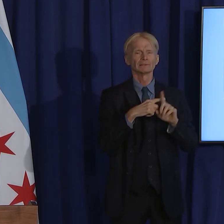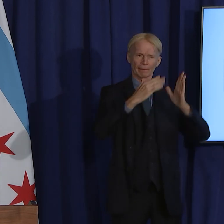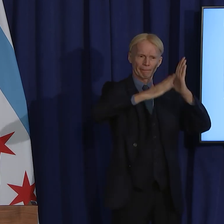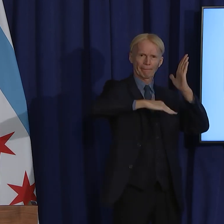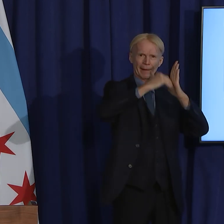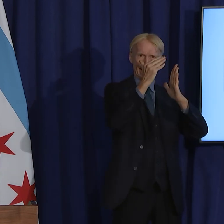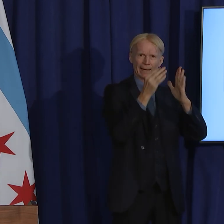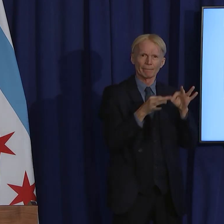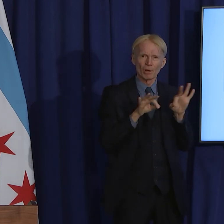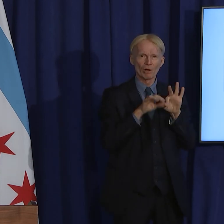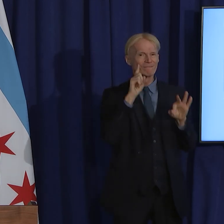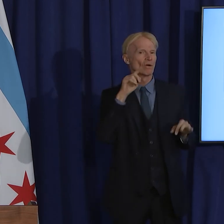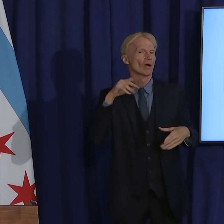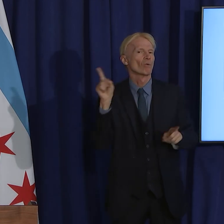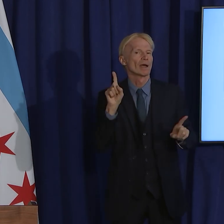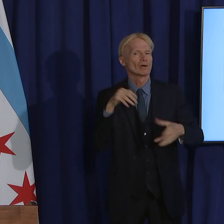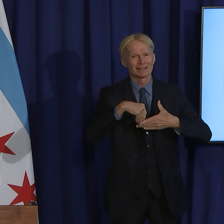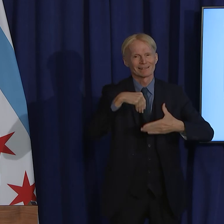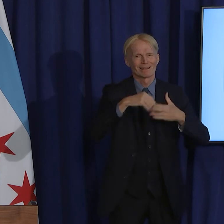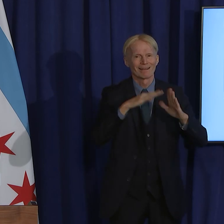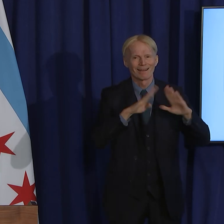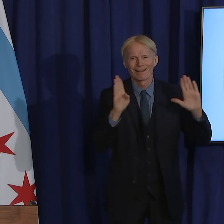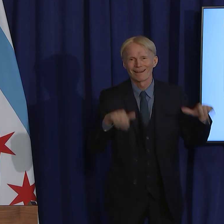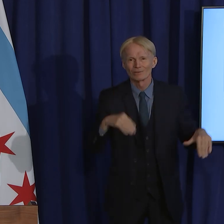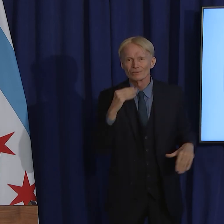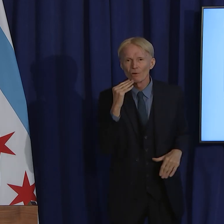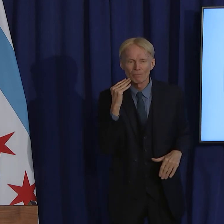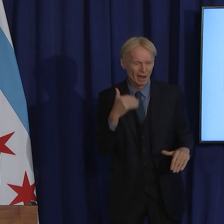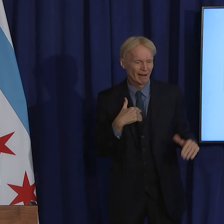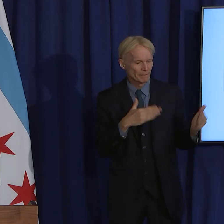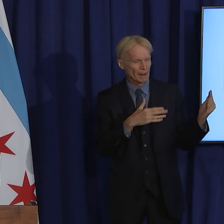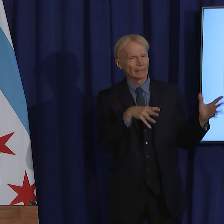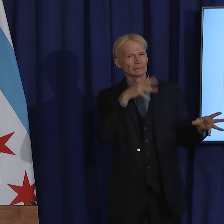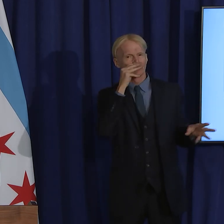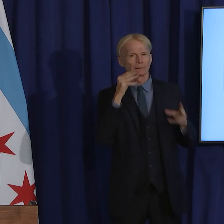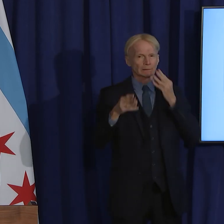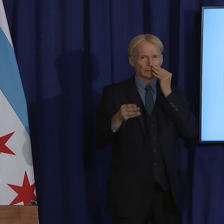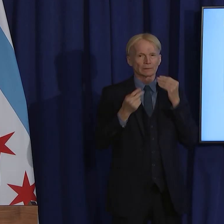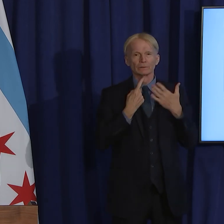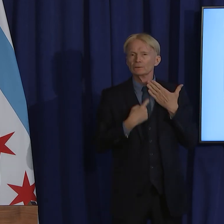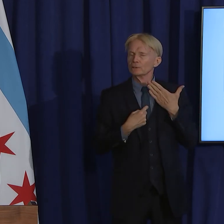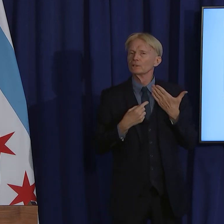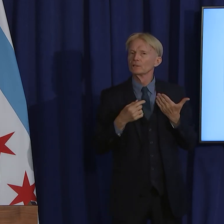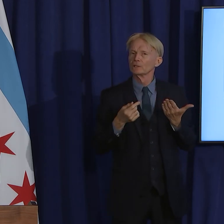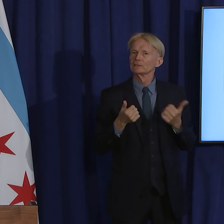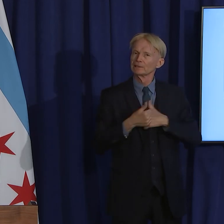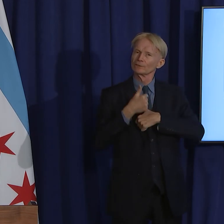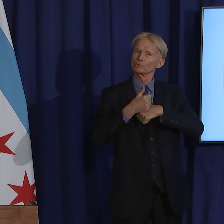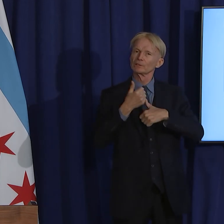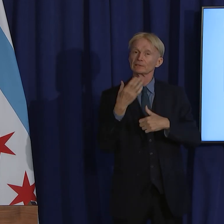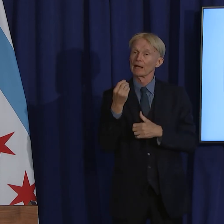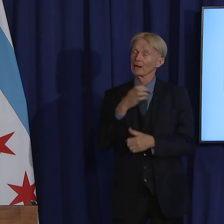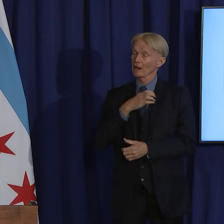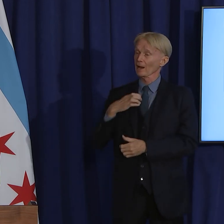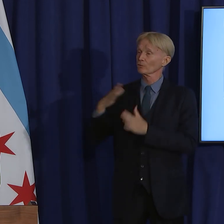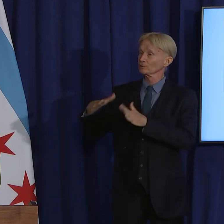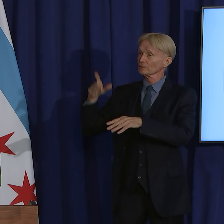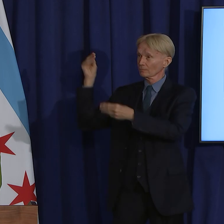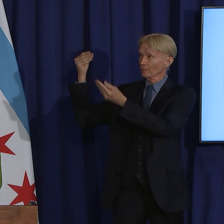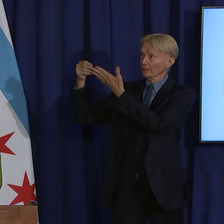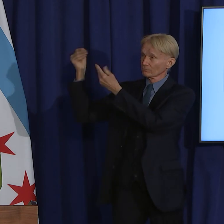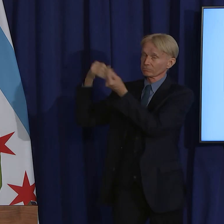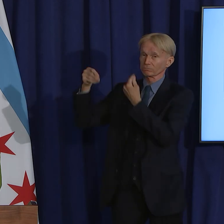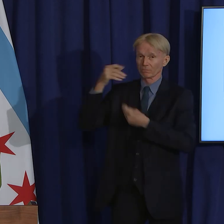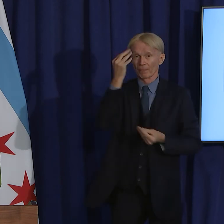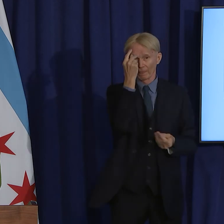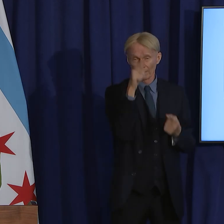in indoor housing. And I'm hopeful that will also be included as Congress is thinking about. Sorry, one last one.